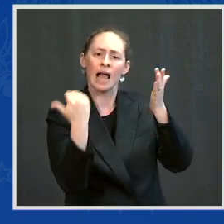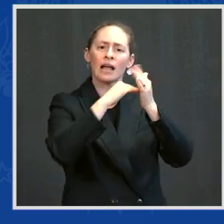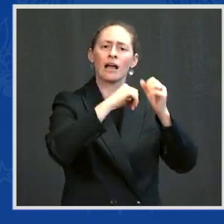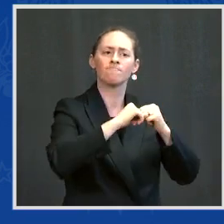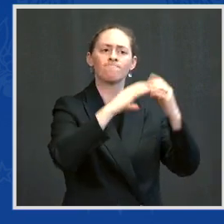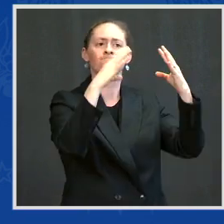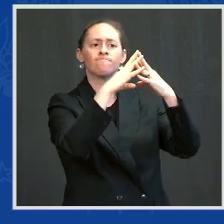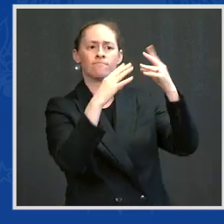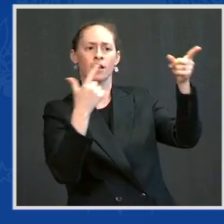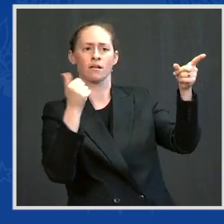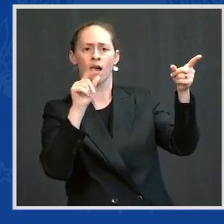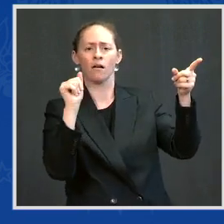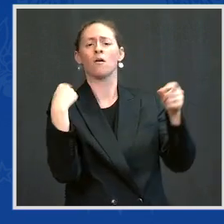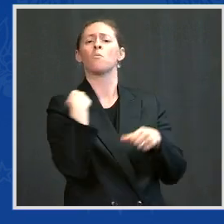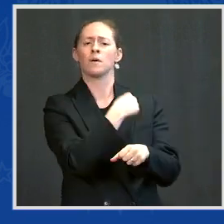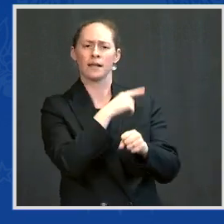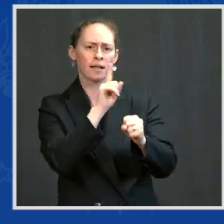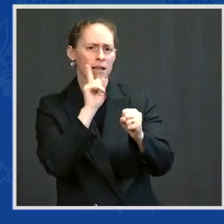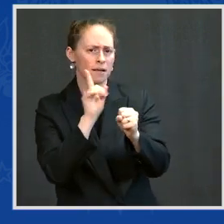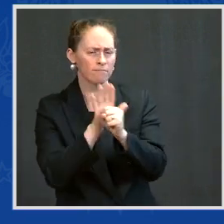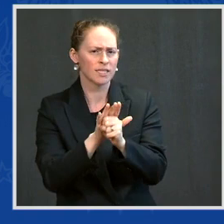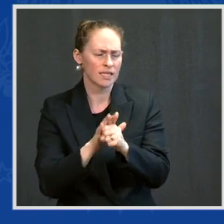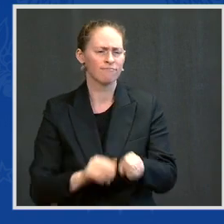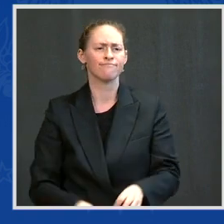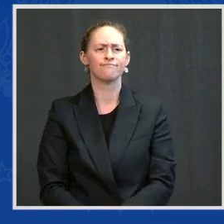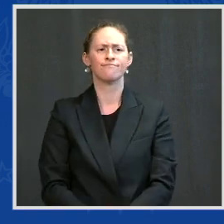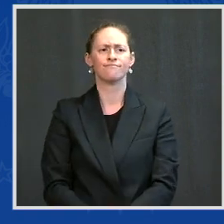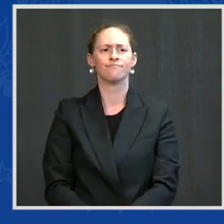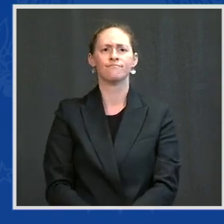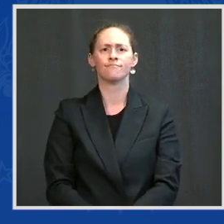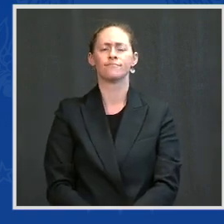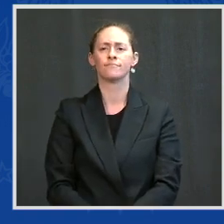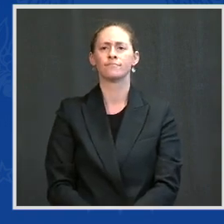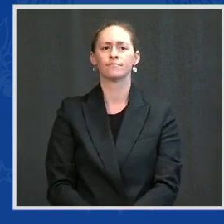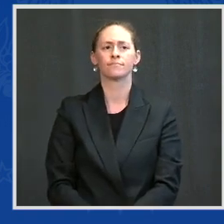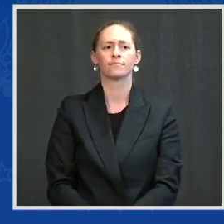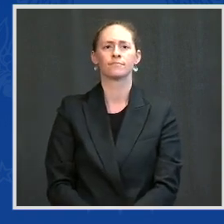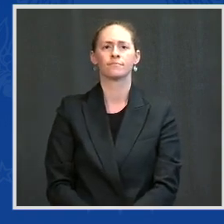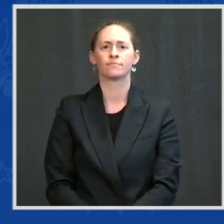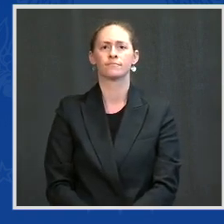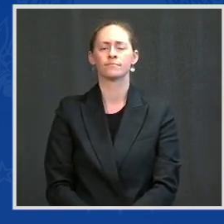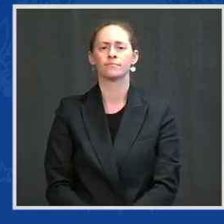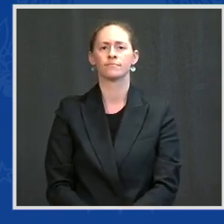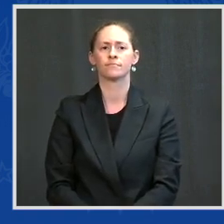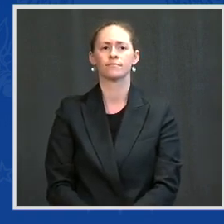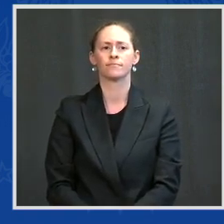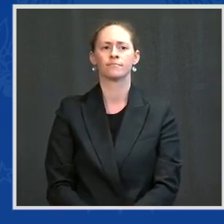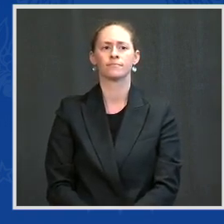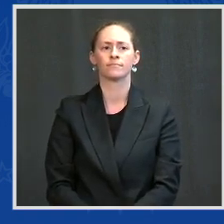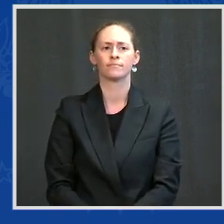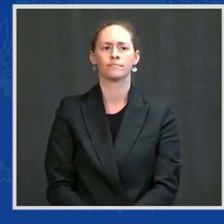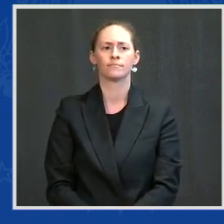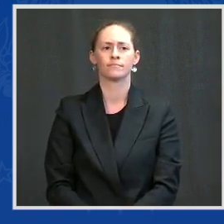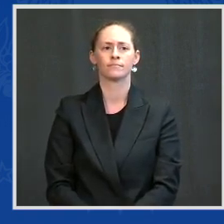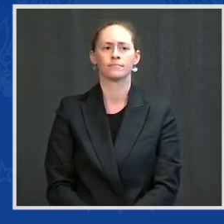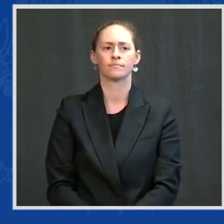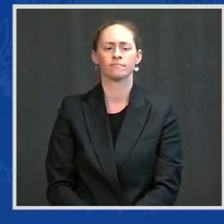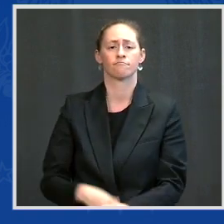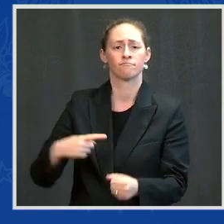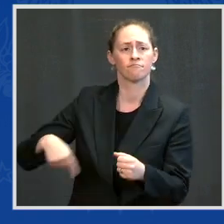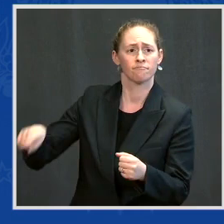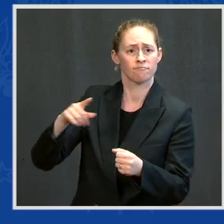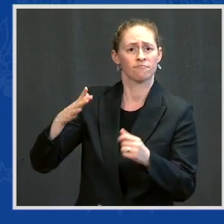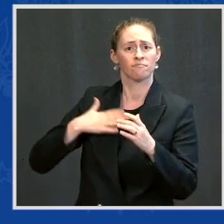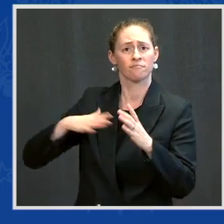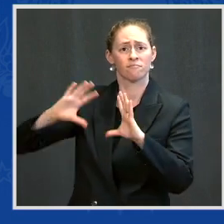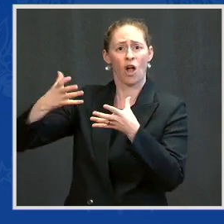so and I think that, my party still supports Israel.